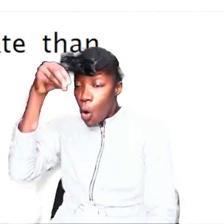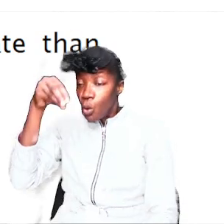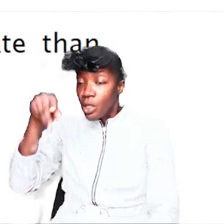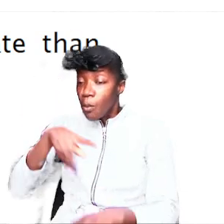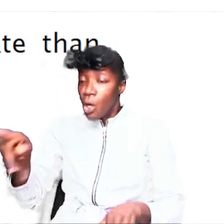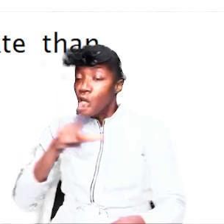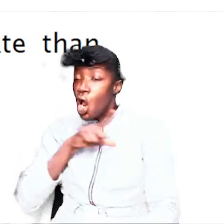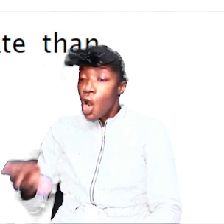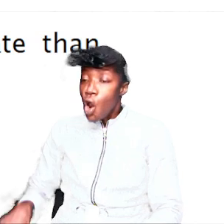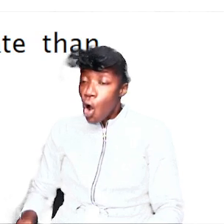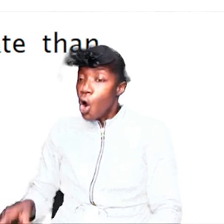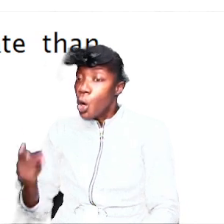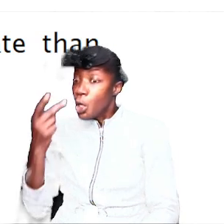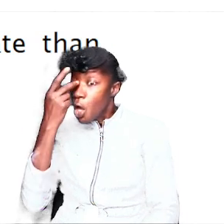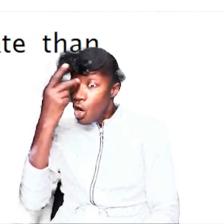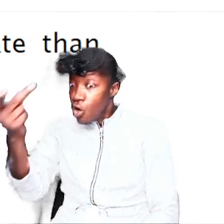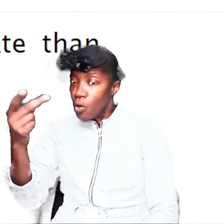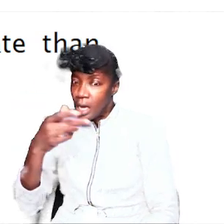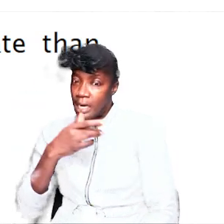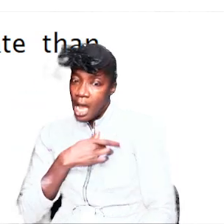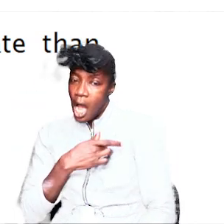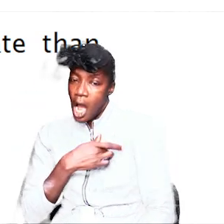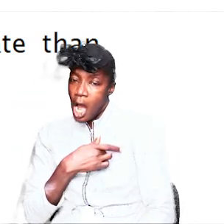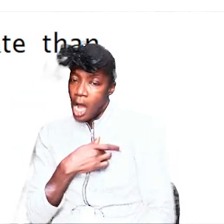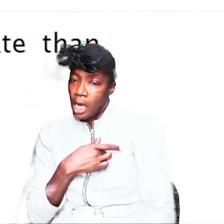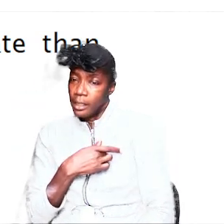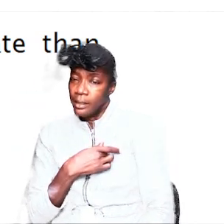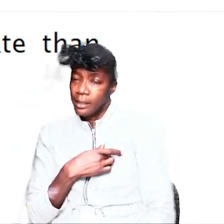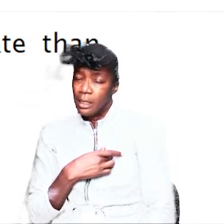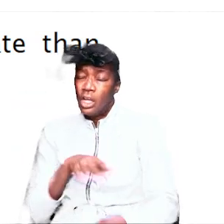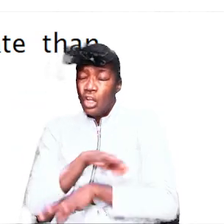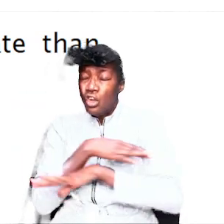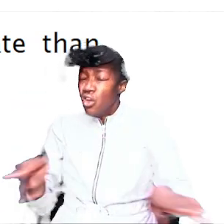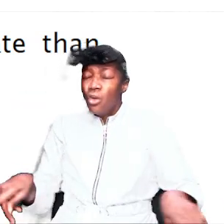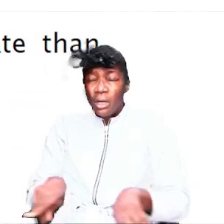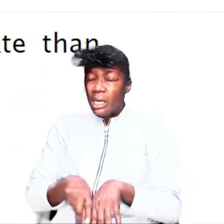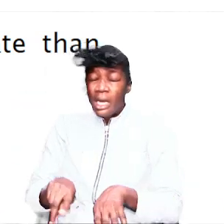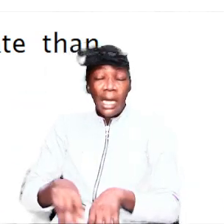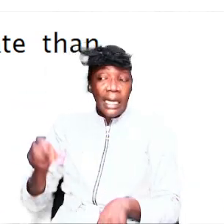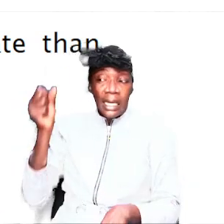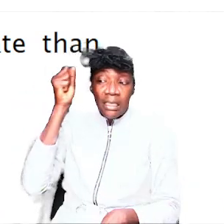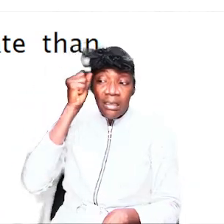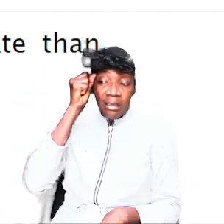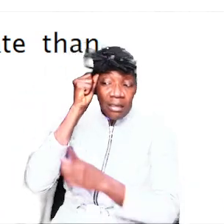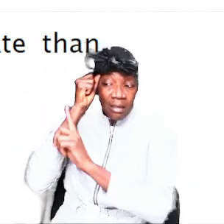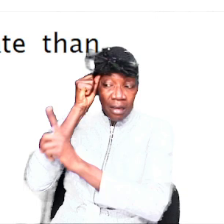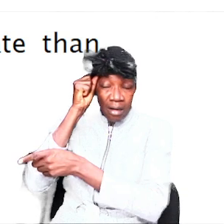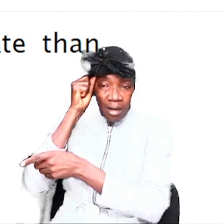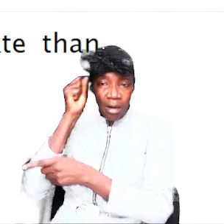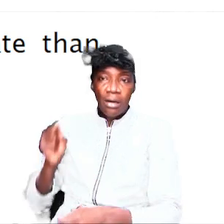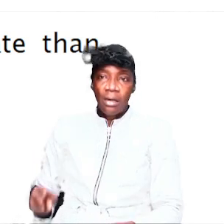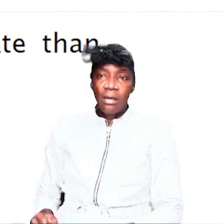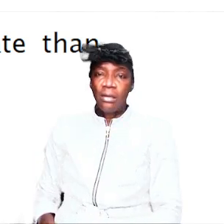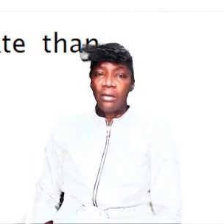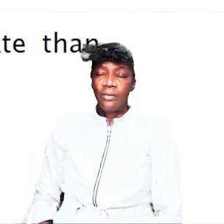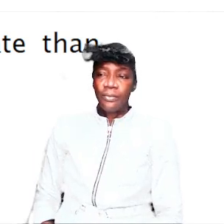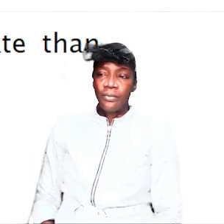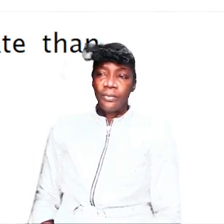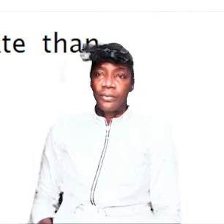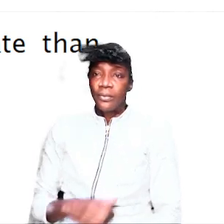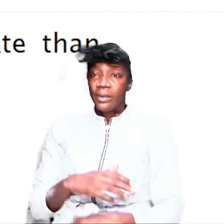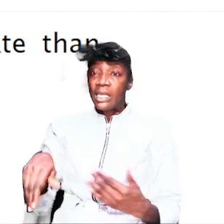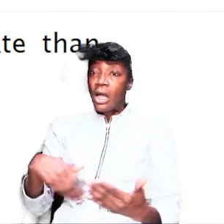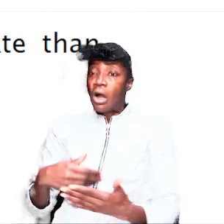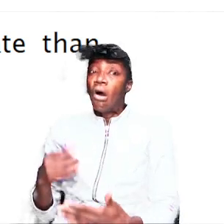is really an heart God. So though there was none like him, right, in all